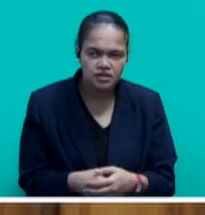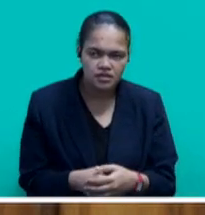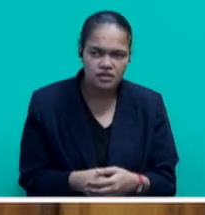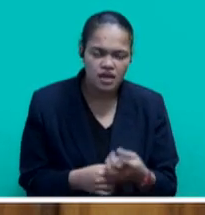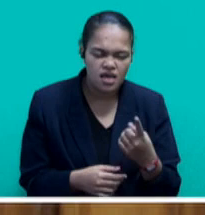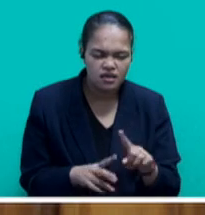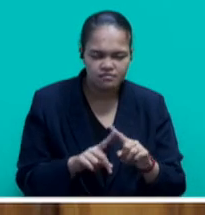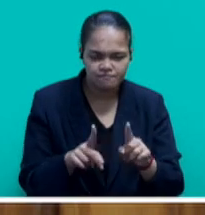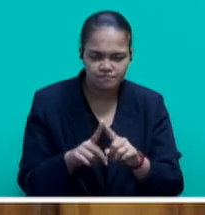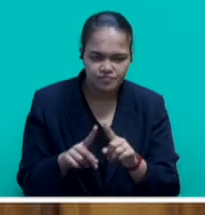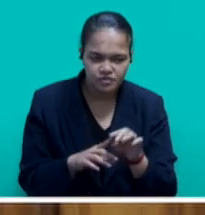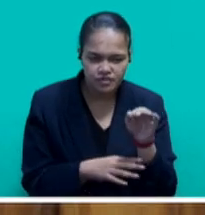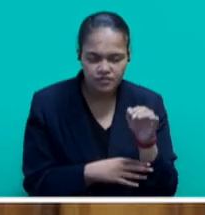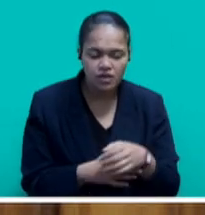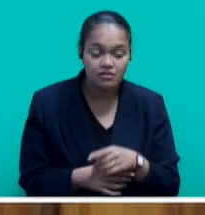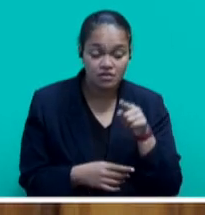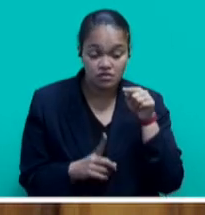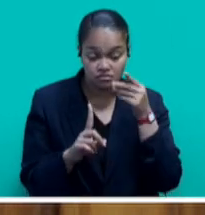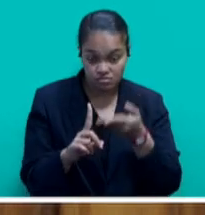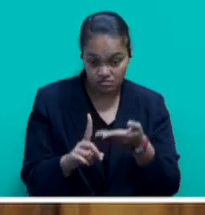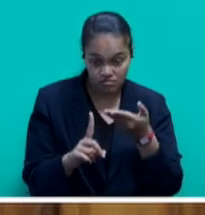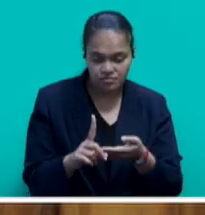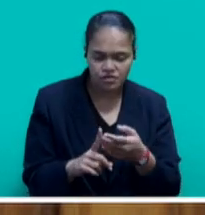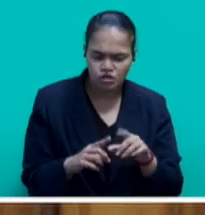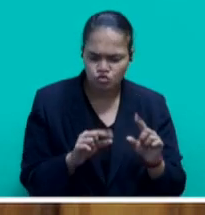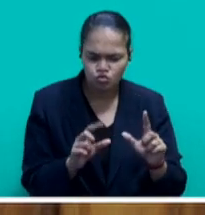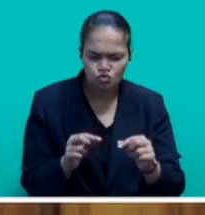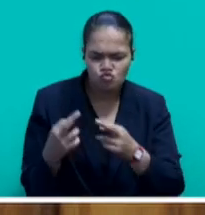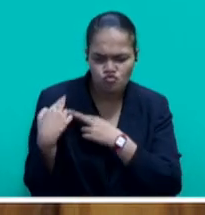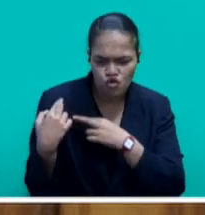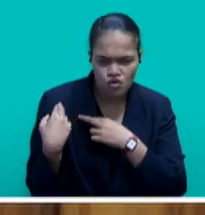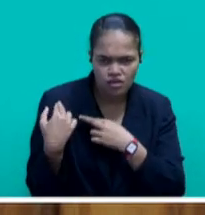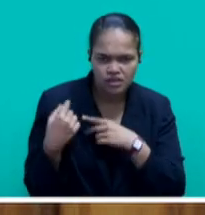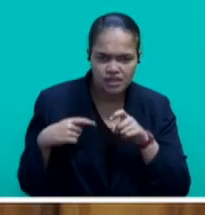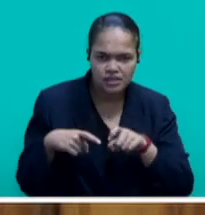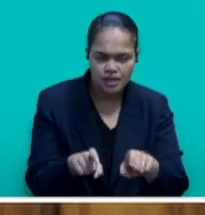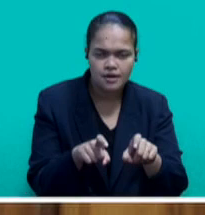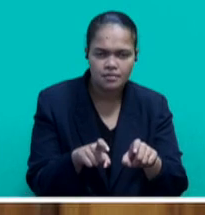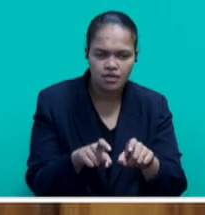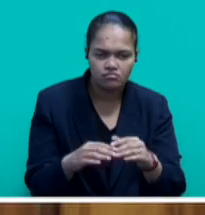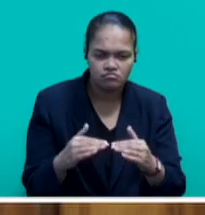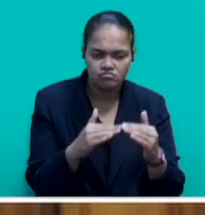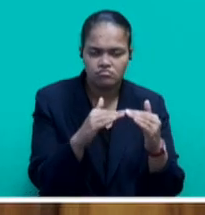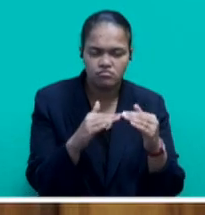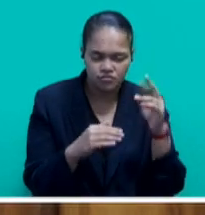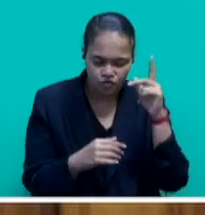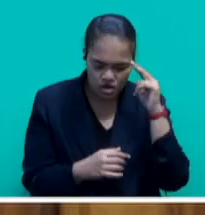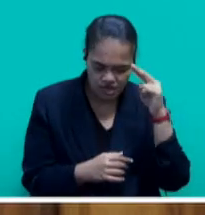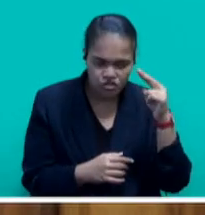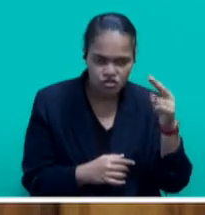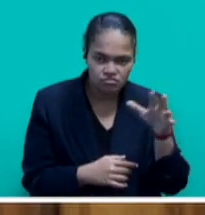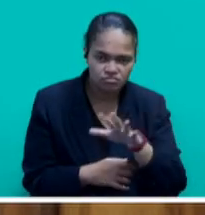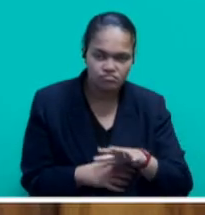Affairs. Each portfolio plays a critical role in the sustainable development of our nation. Mr. Speaker,